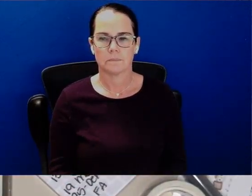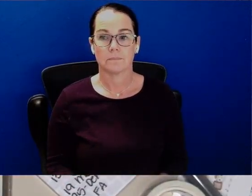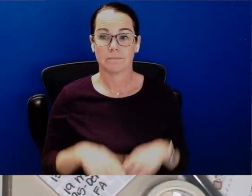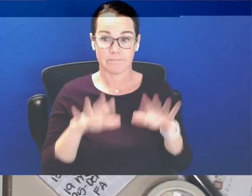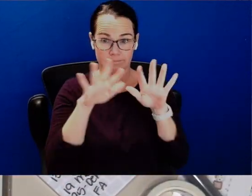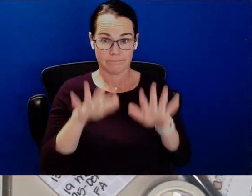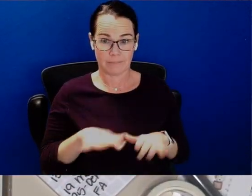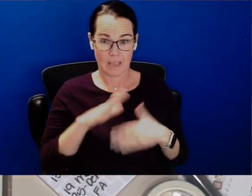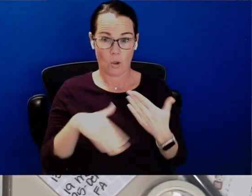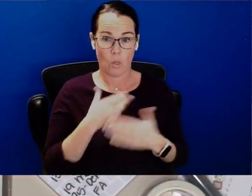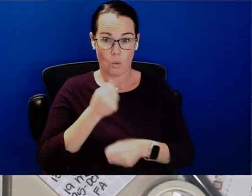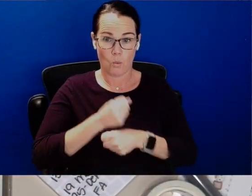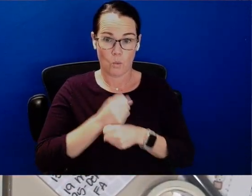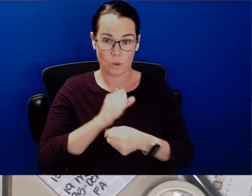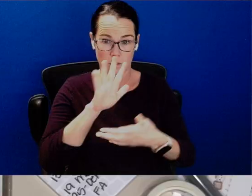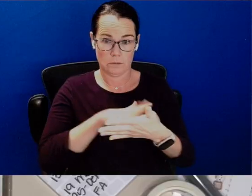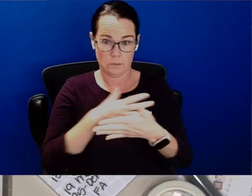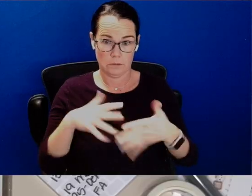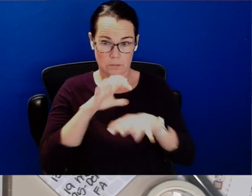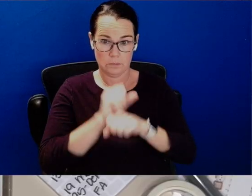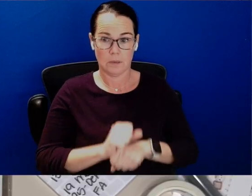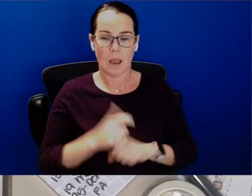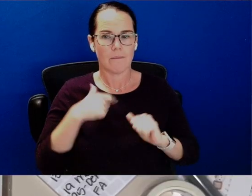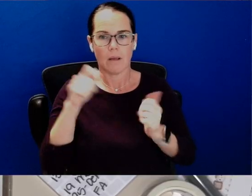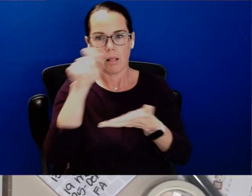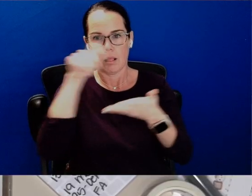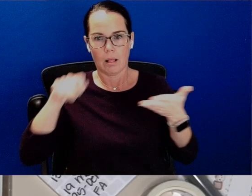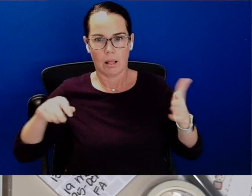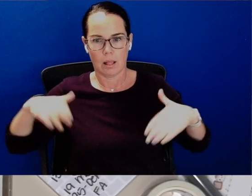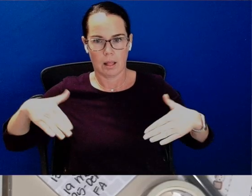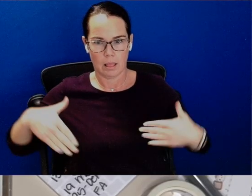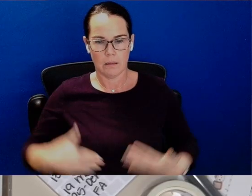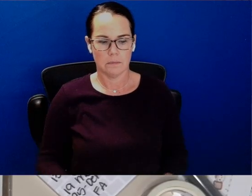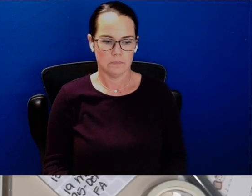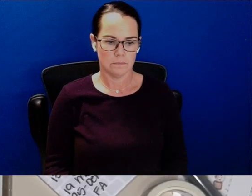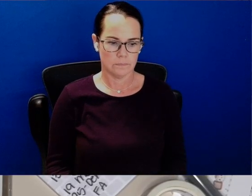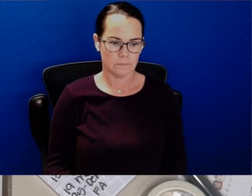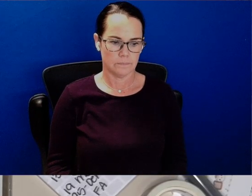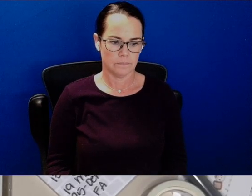So that's all of my work stuff, and I haven't written it in yet.